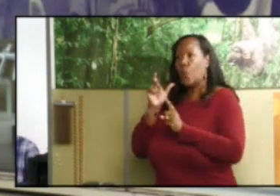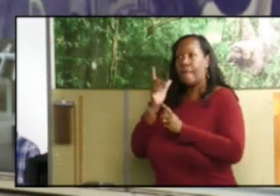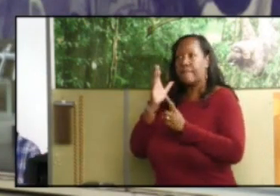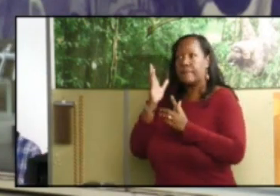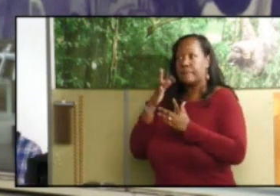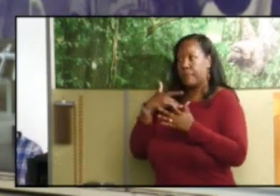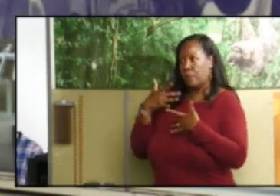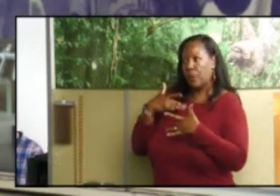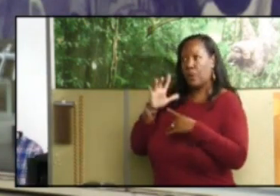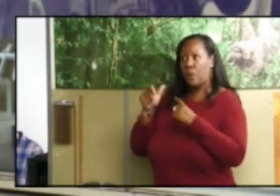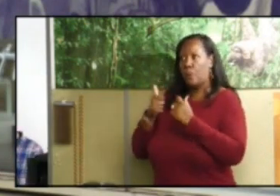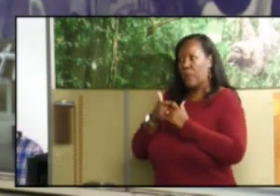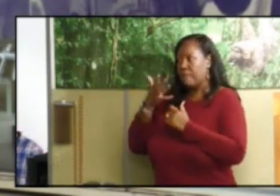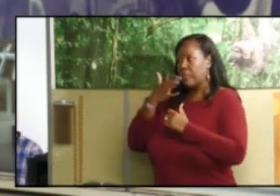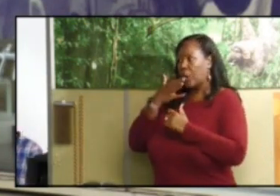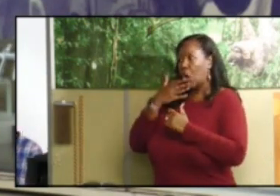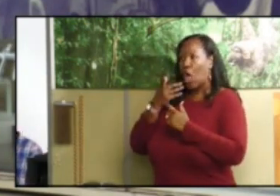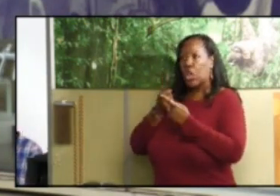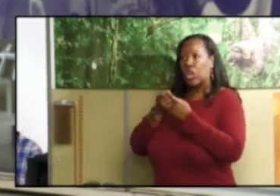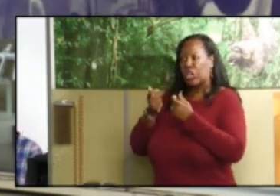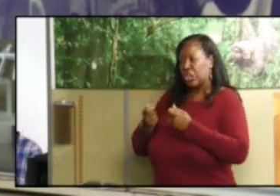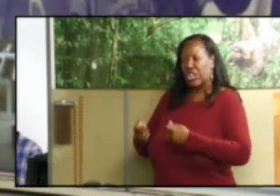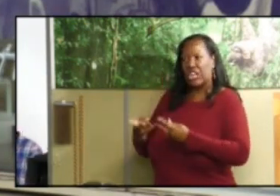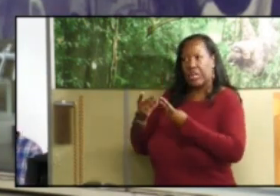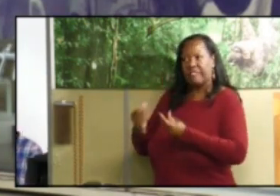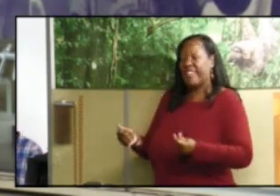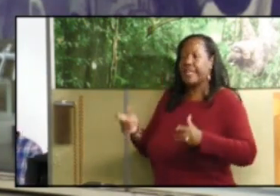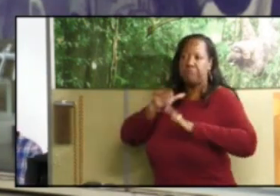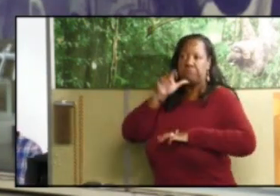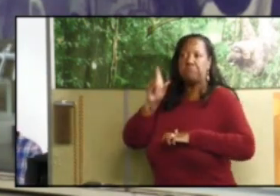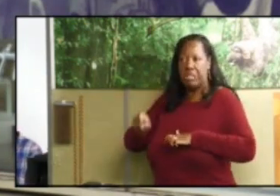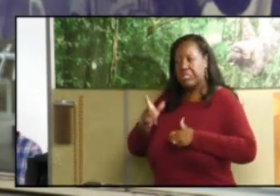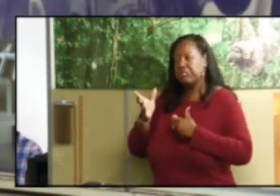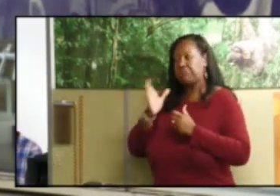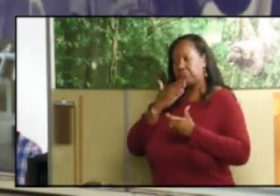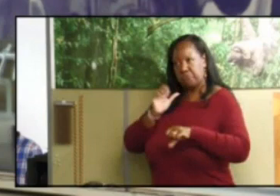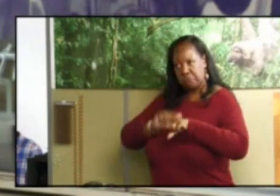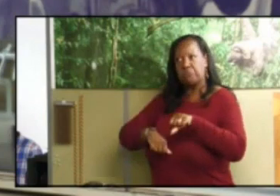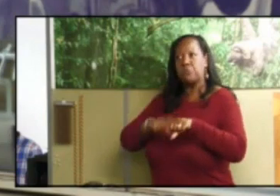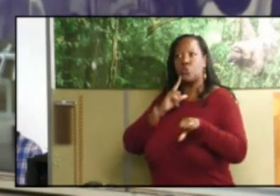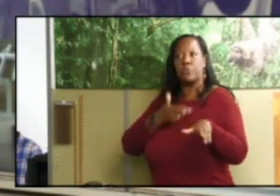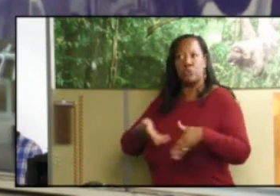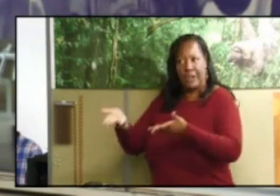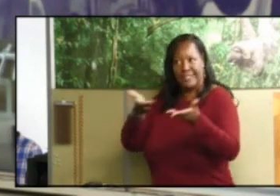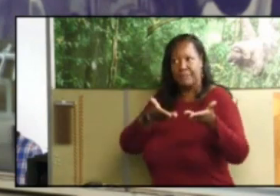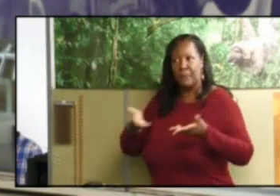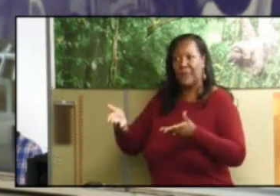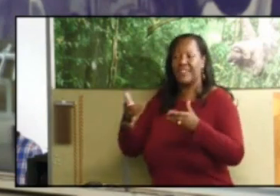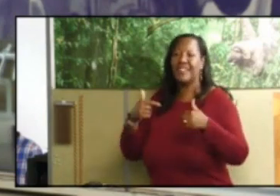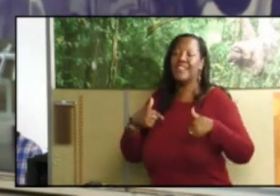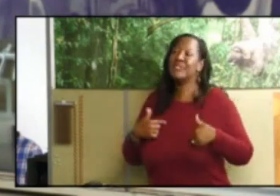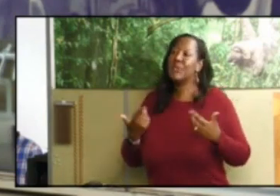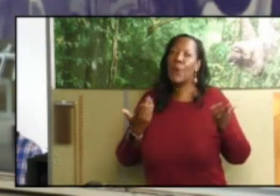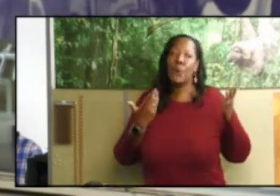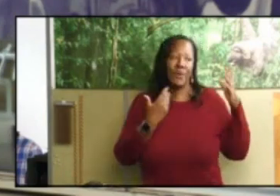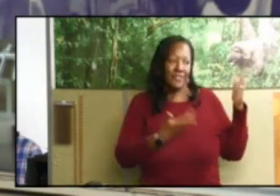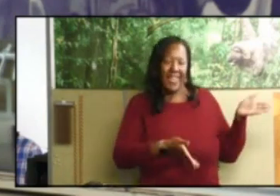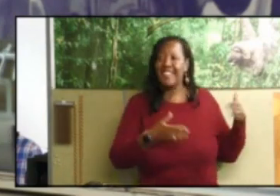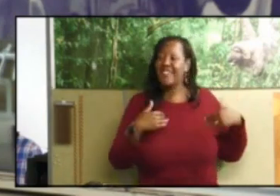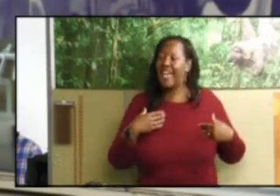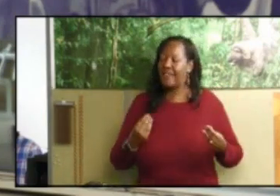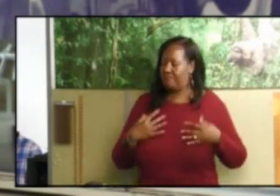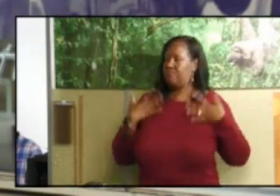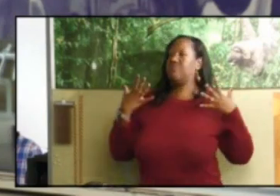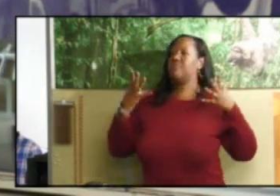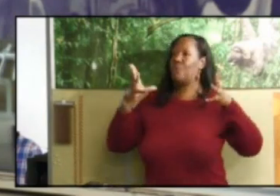disassembled, and transported multiple times. So landing on something that gave it that spark, that wow factor, related to the concept